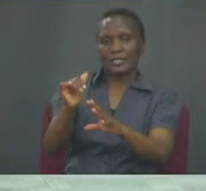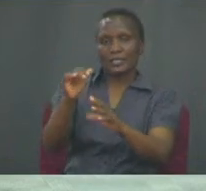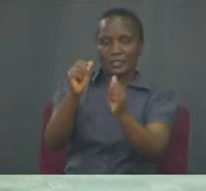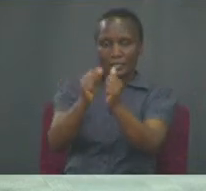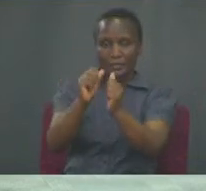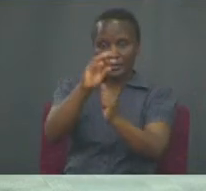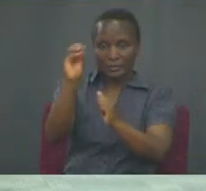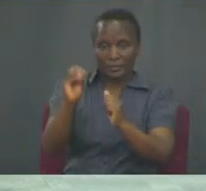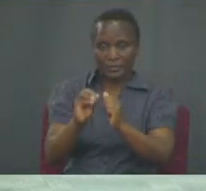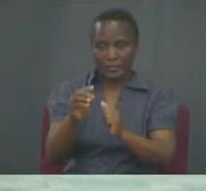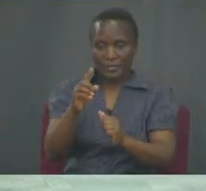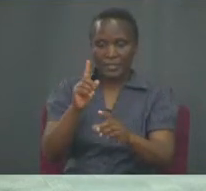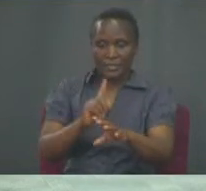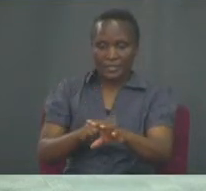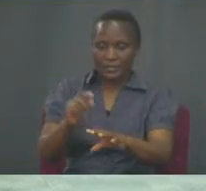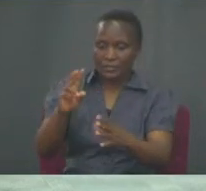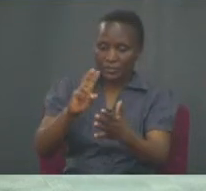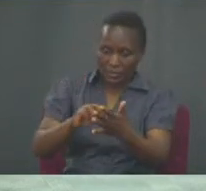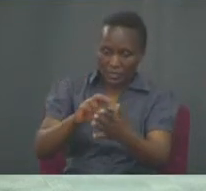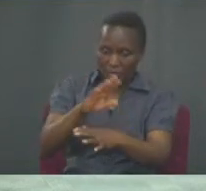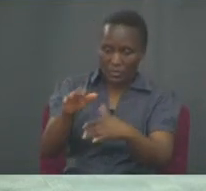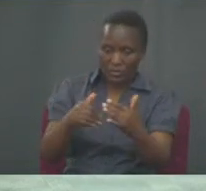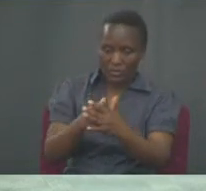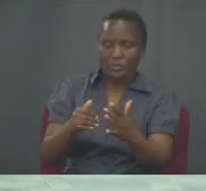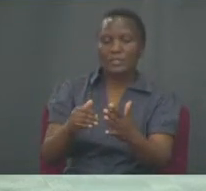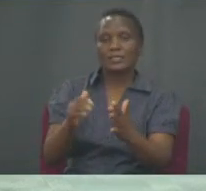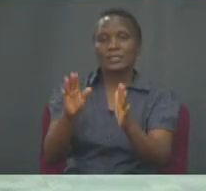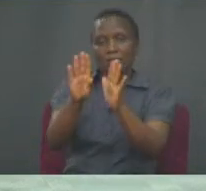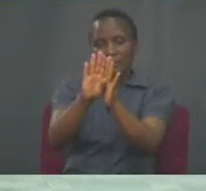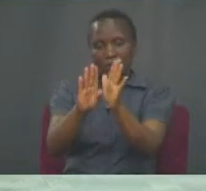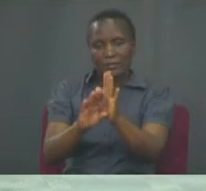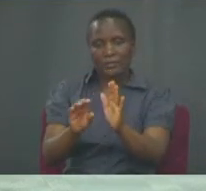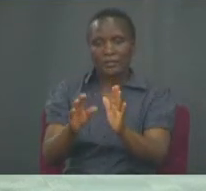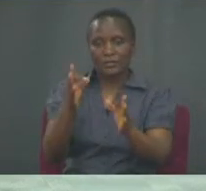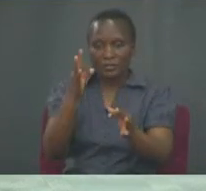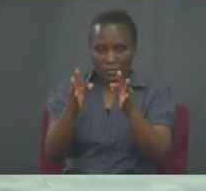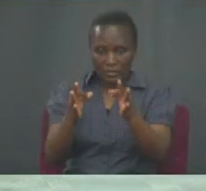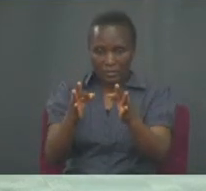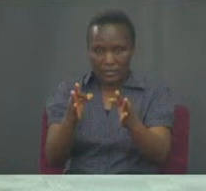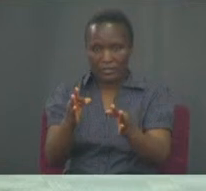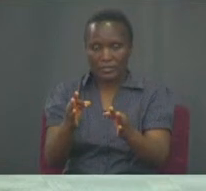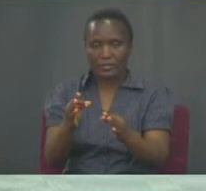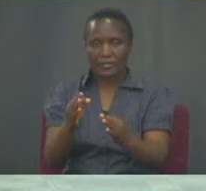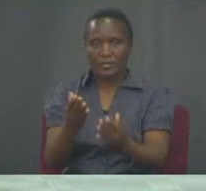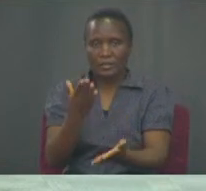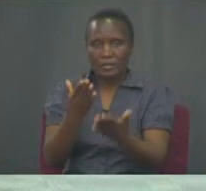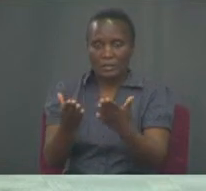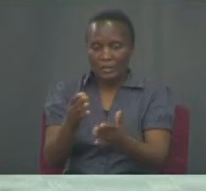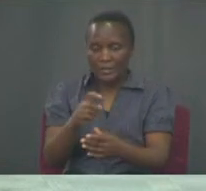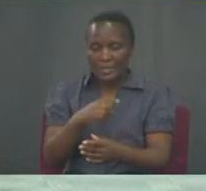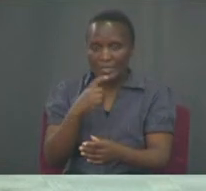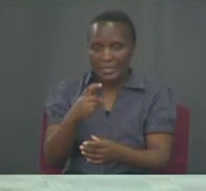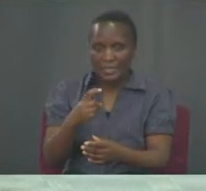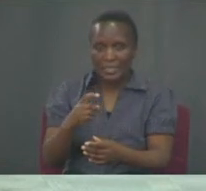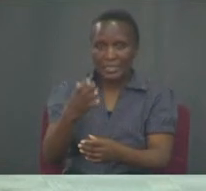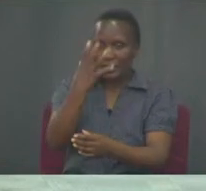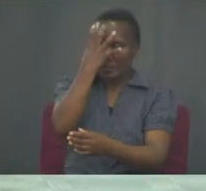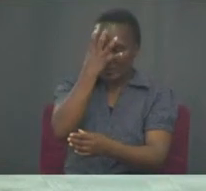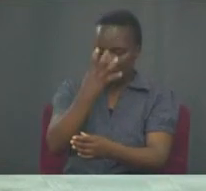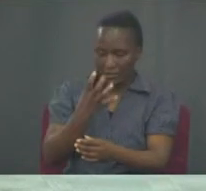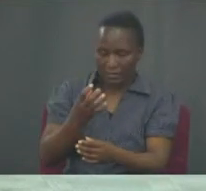the entire book of Judges, you can call it the Canaanization of